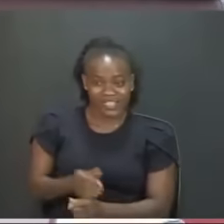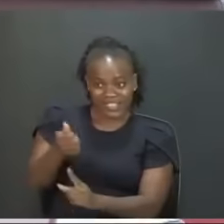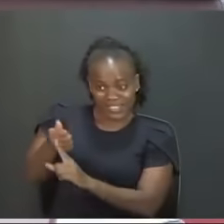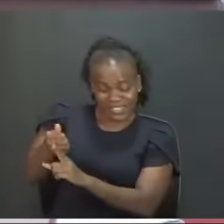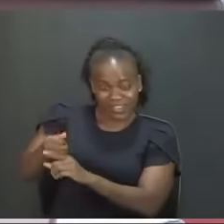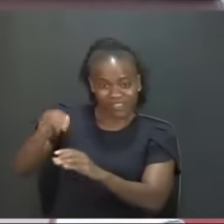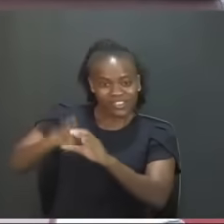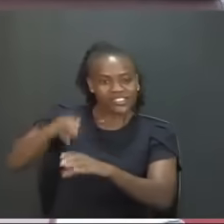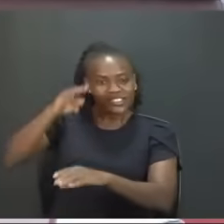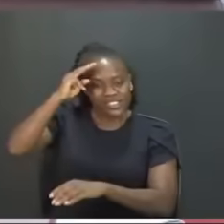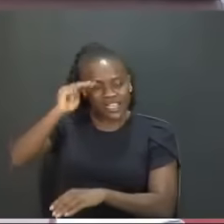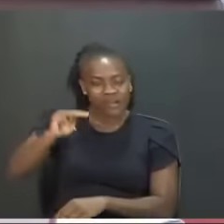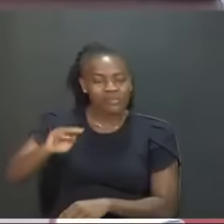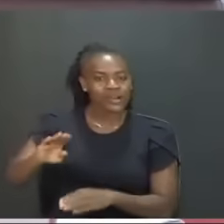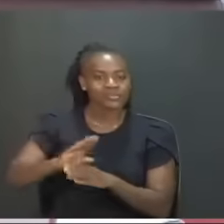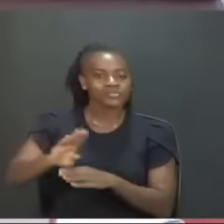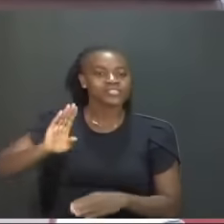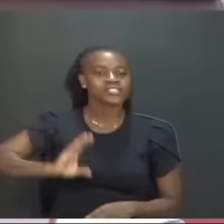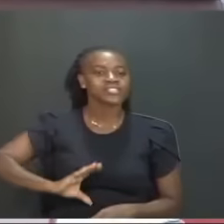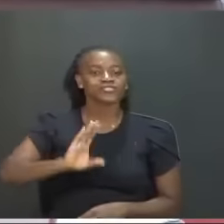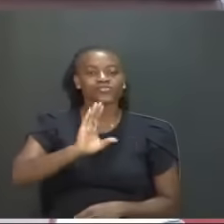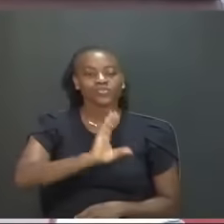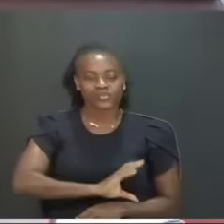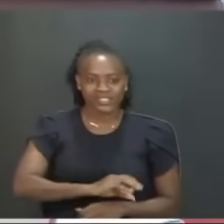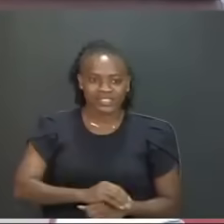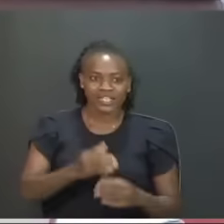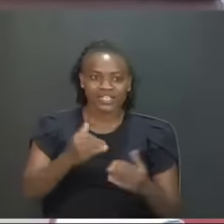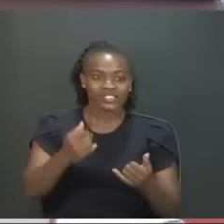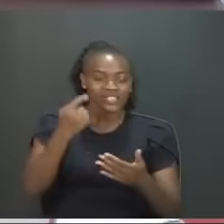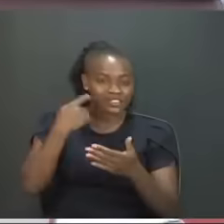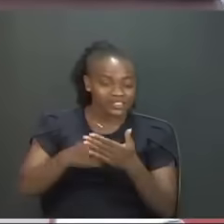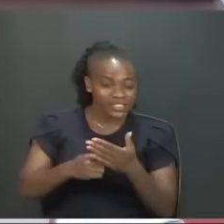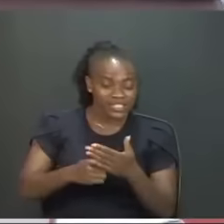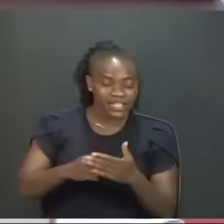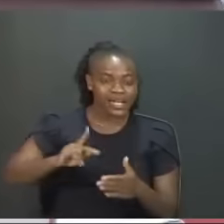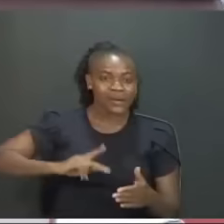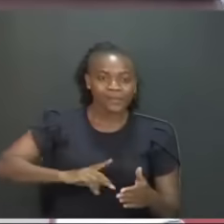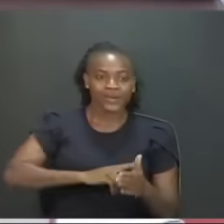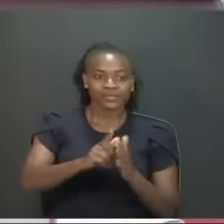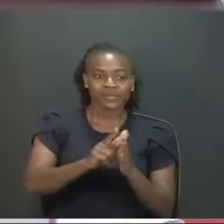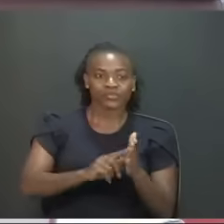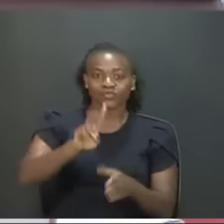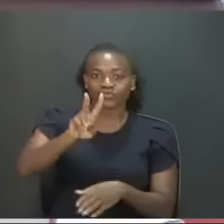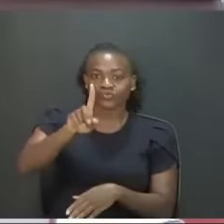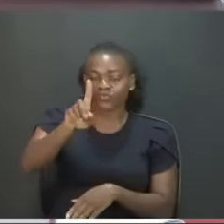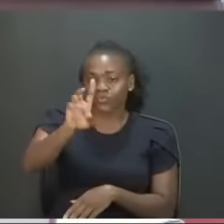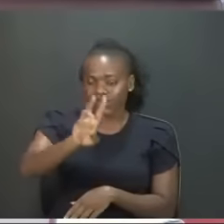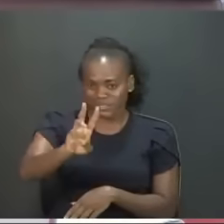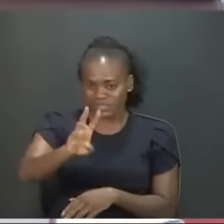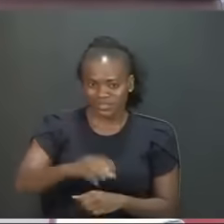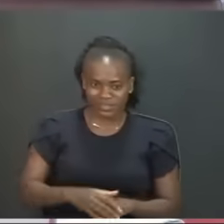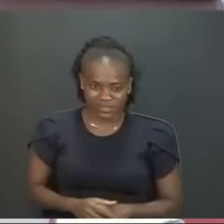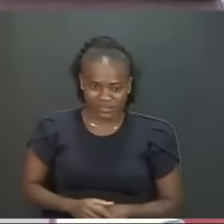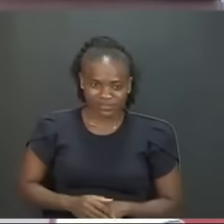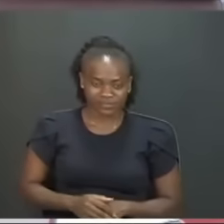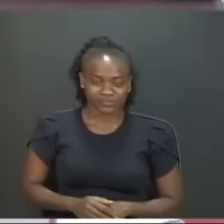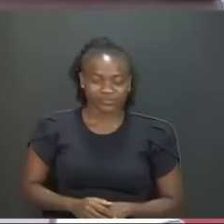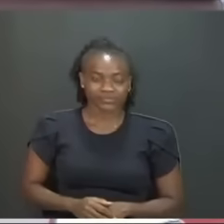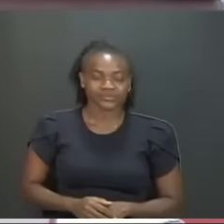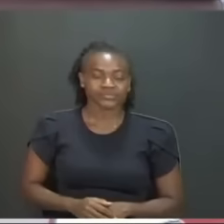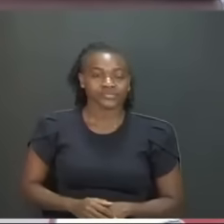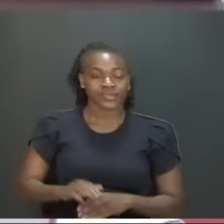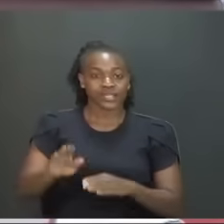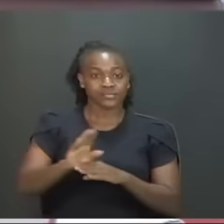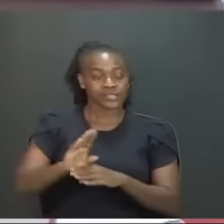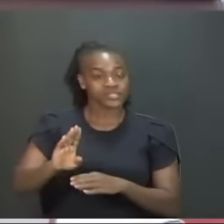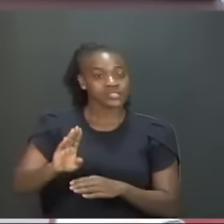chairman of the committee. Let's look at Order 216. The business committee comprises of the leader